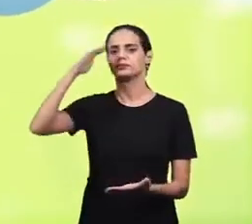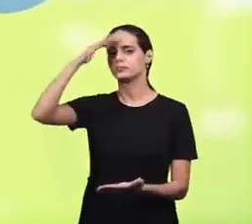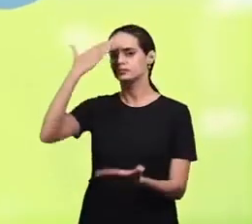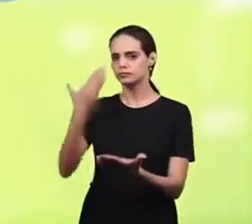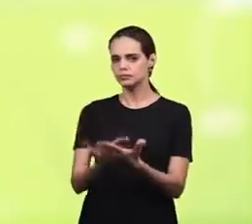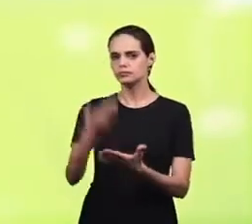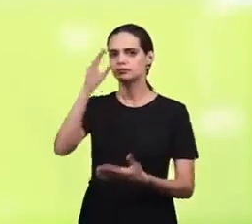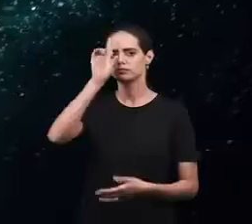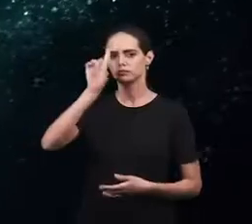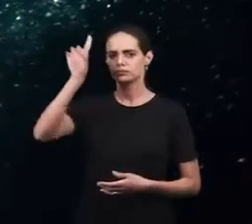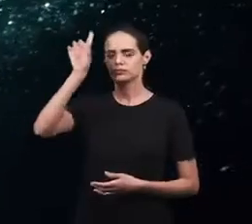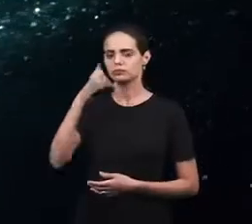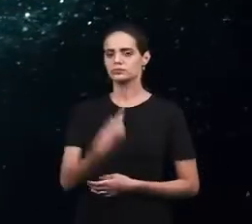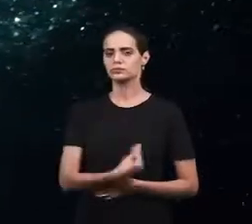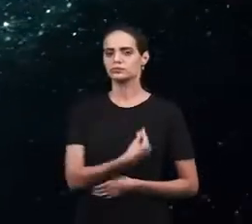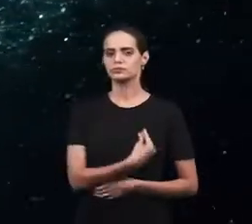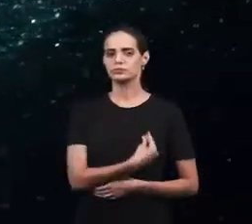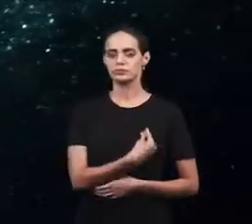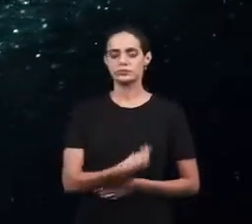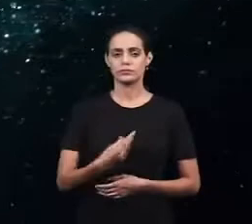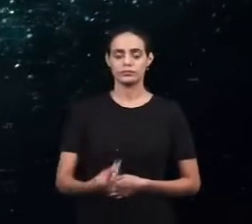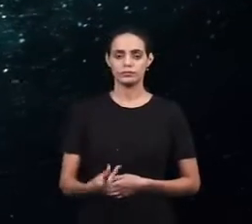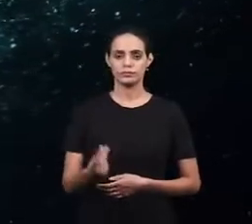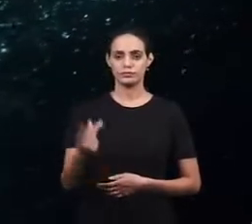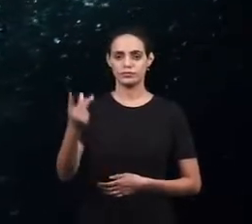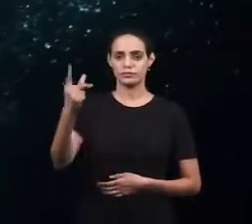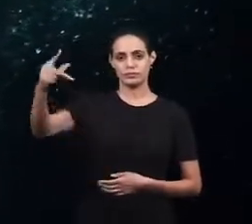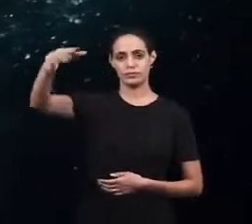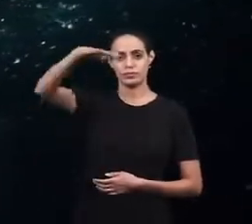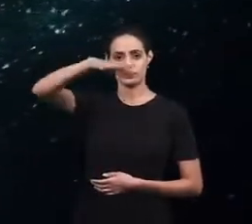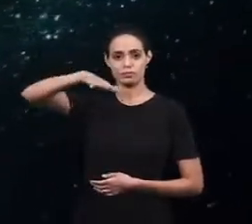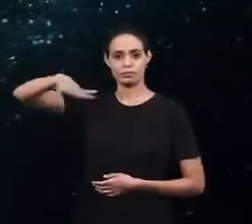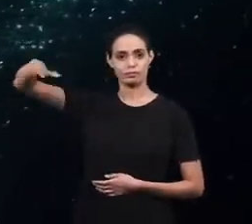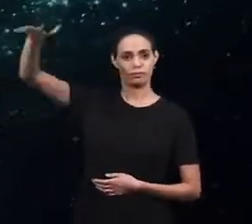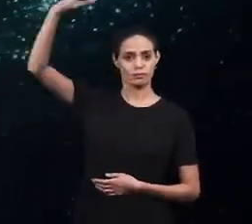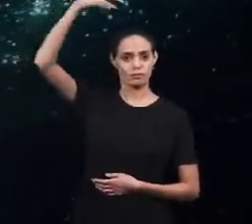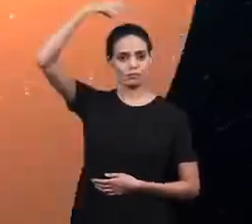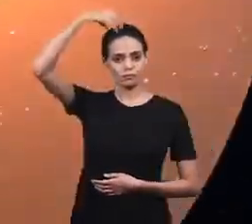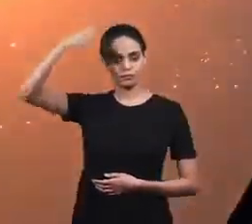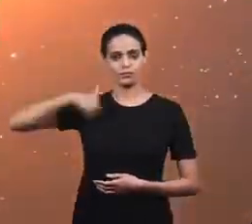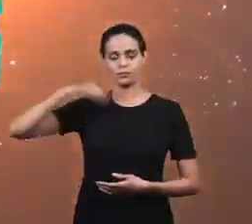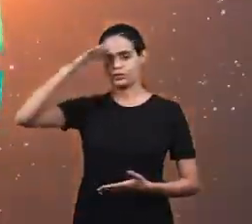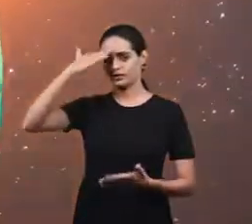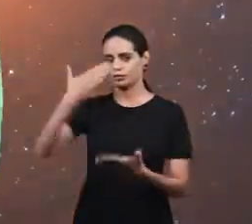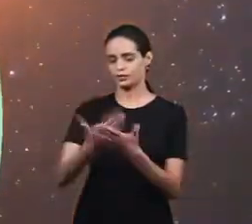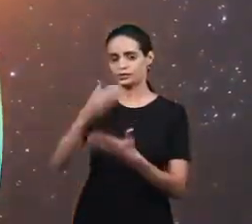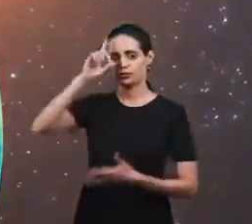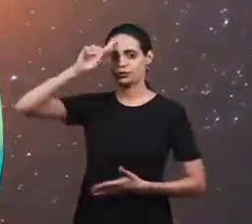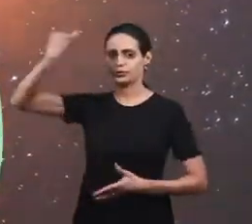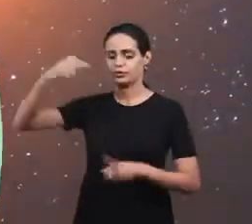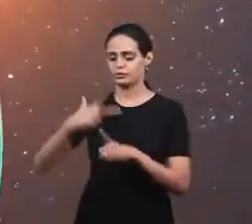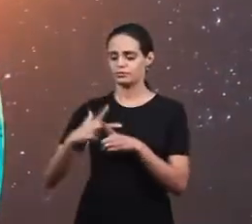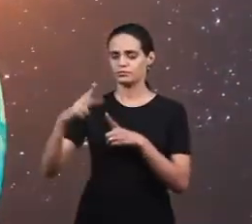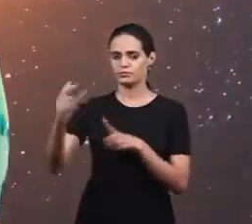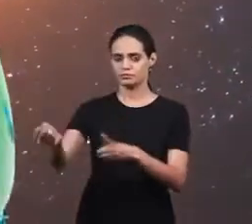I believe in a God that lives and reigns. I believe in a God that wins for